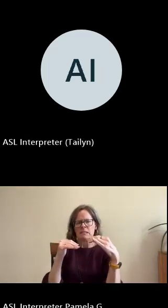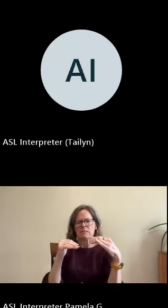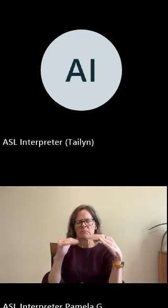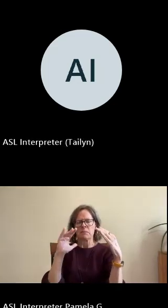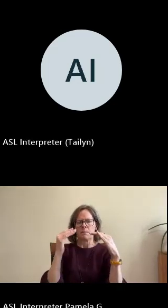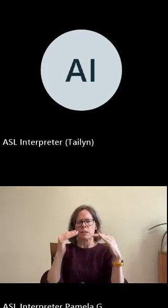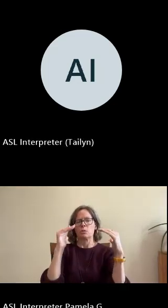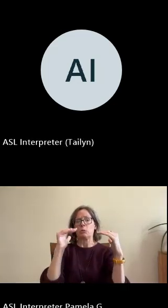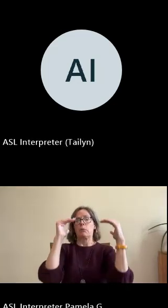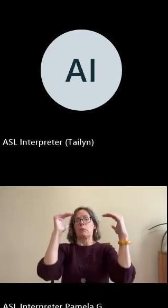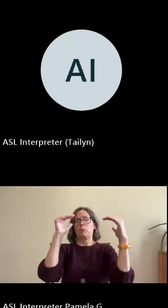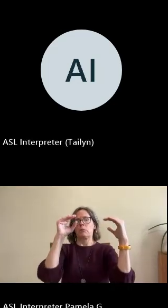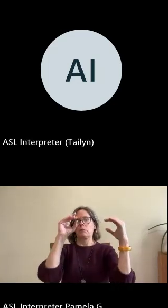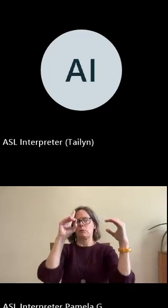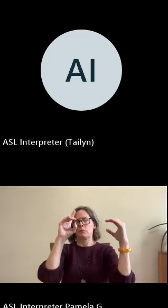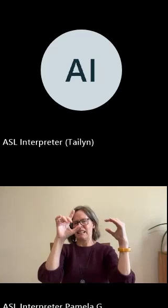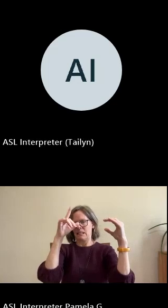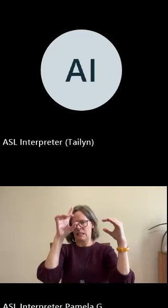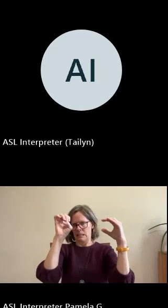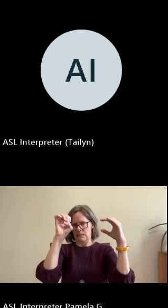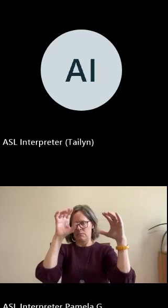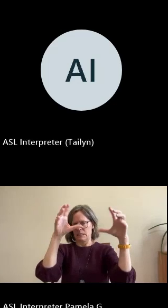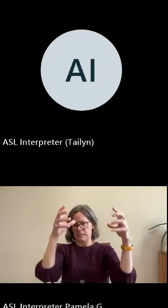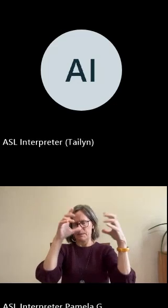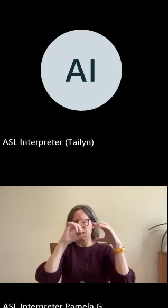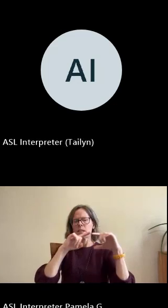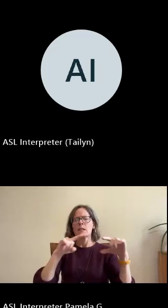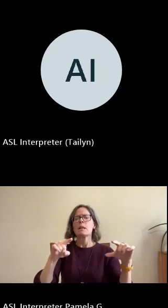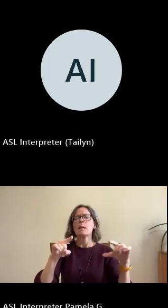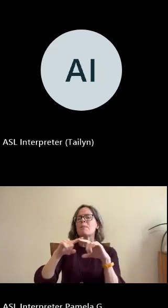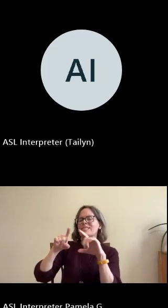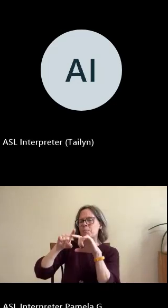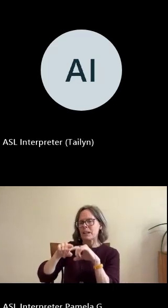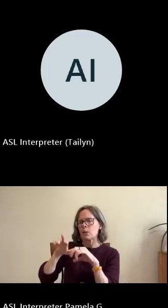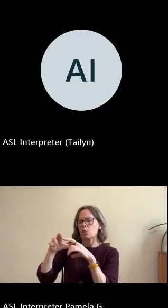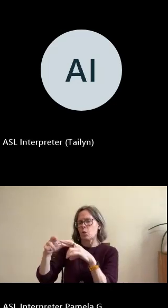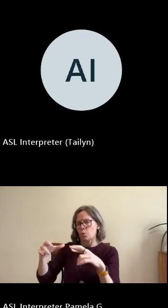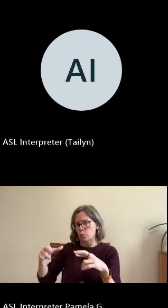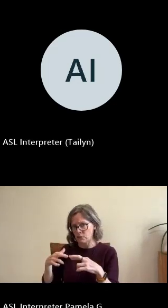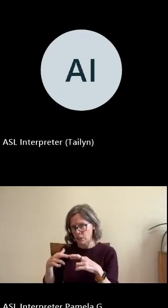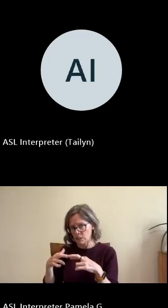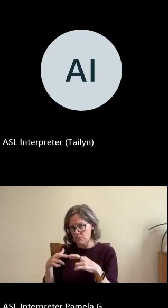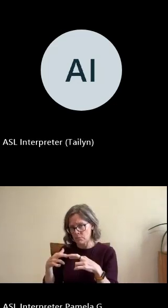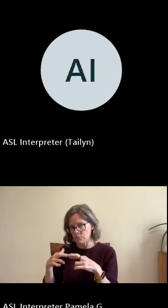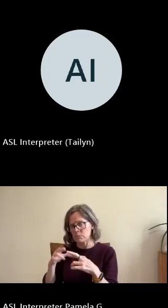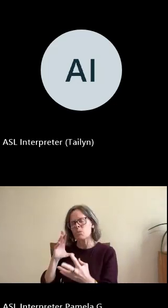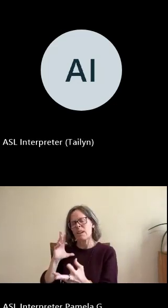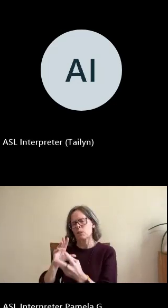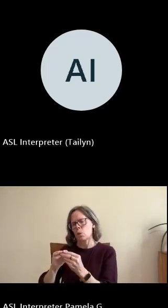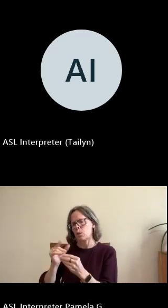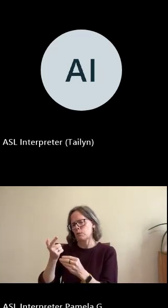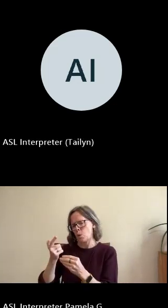have a representative on the board of directors depending on the region that you're in. We have 21 regions,